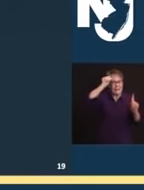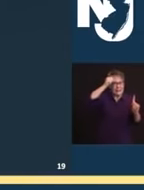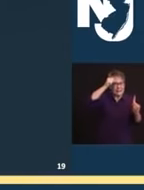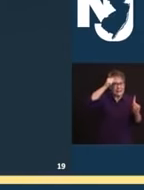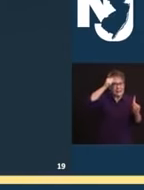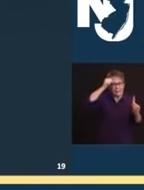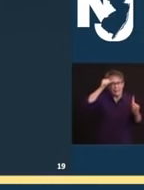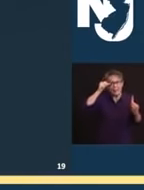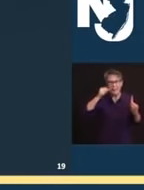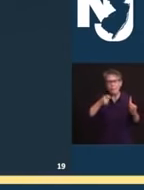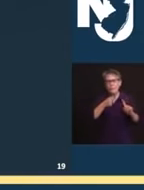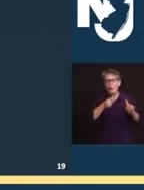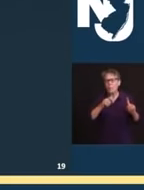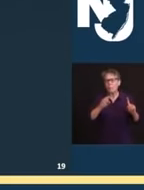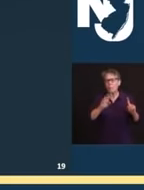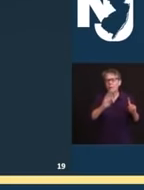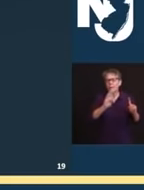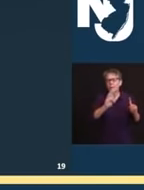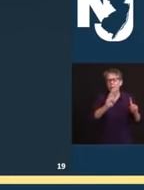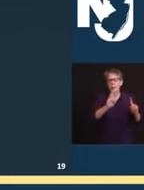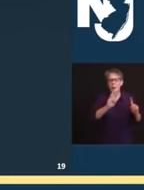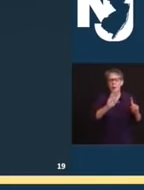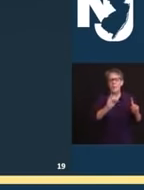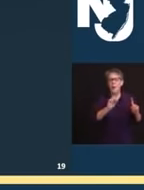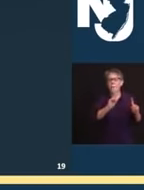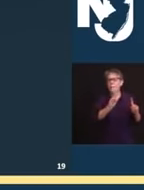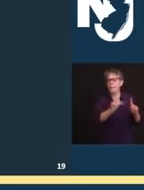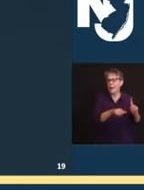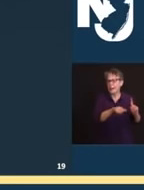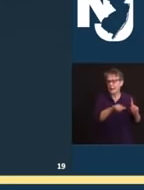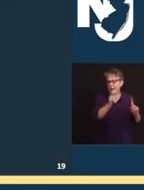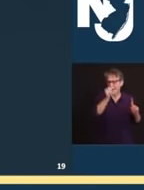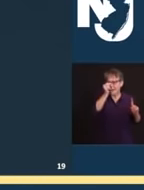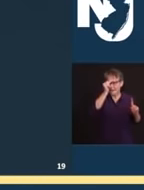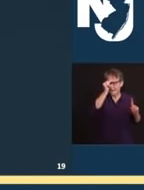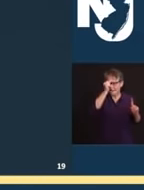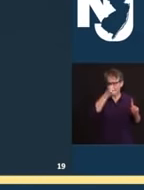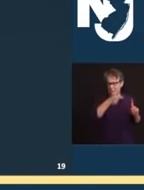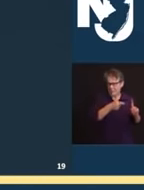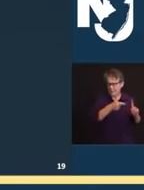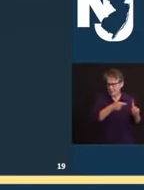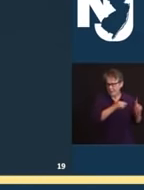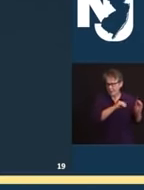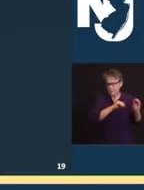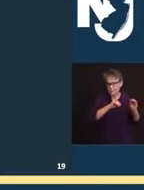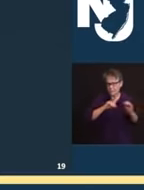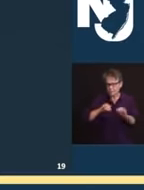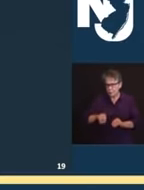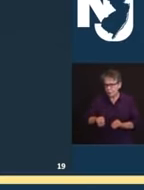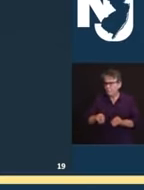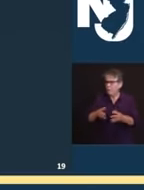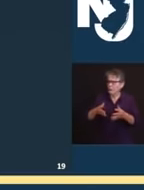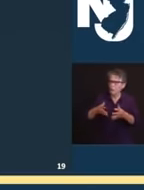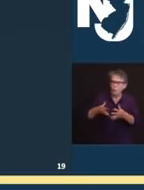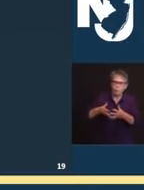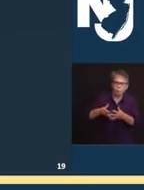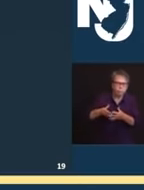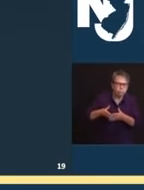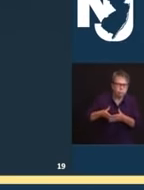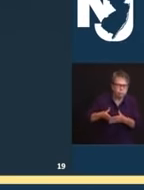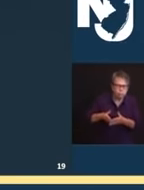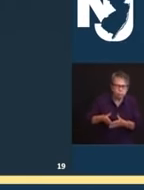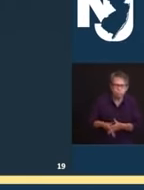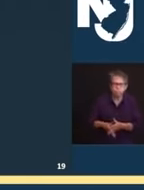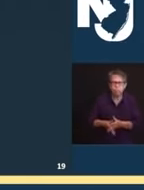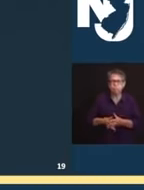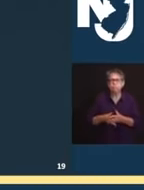Mumbai native in the 1980s and became a cornerstone of Edison's Indian American community. In India,